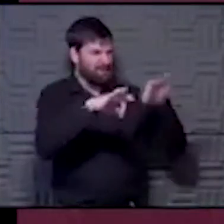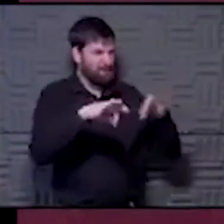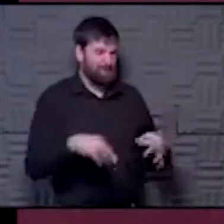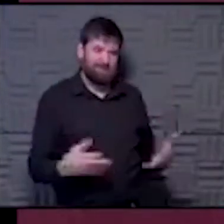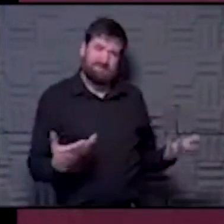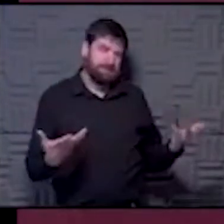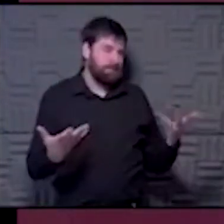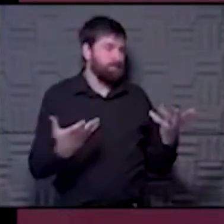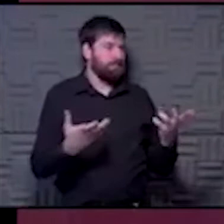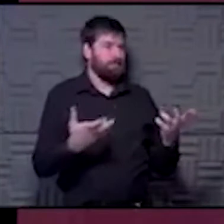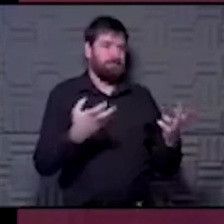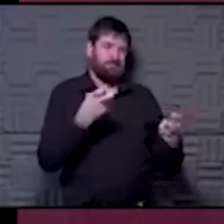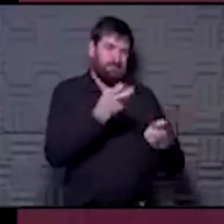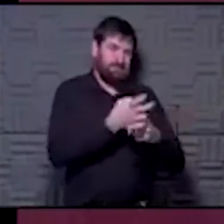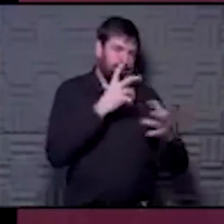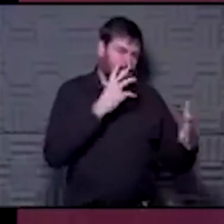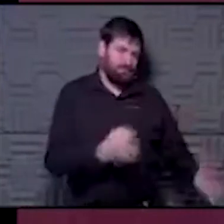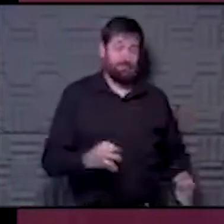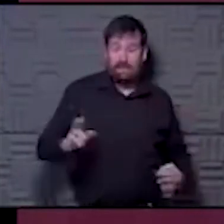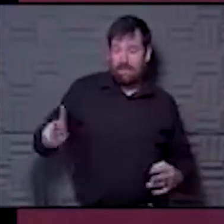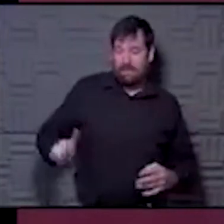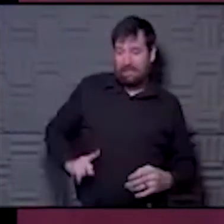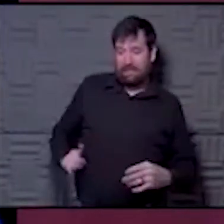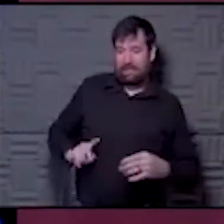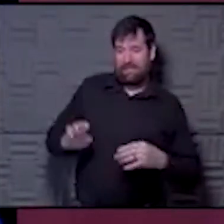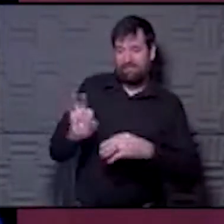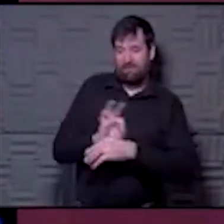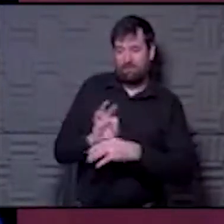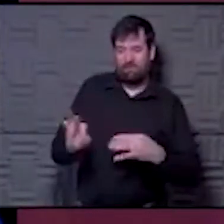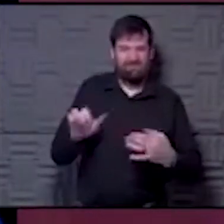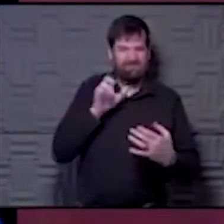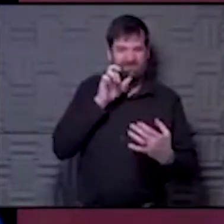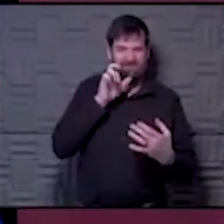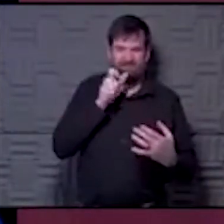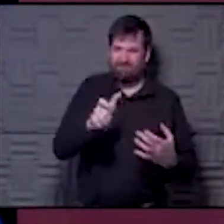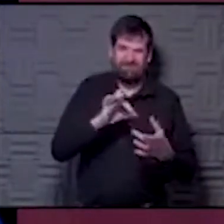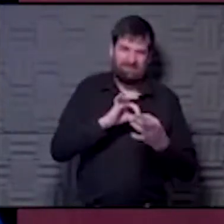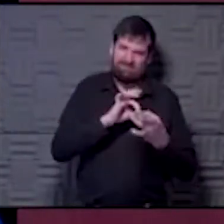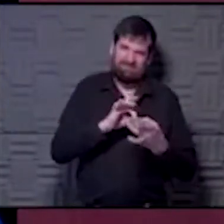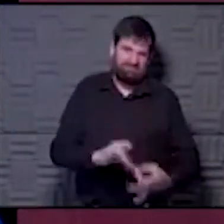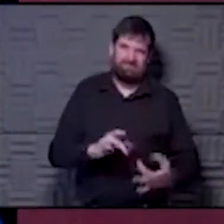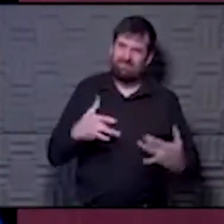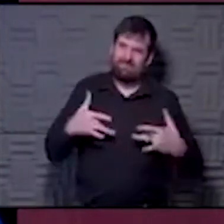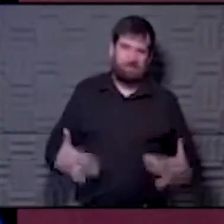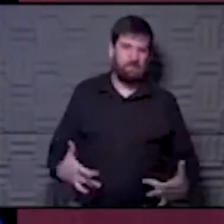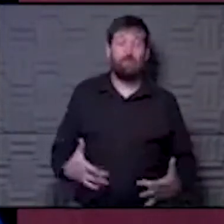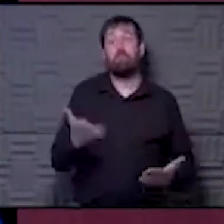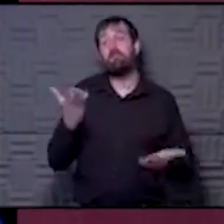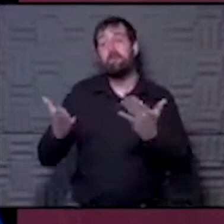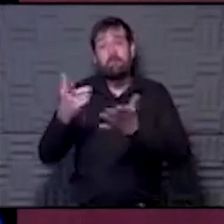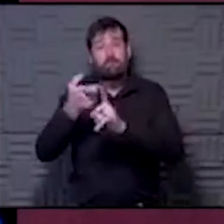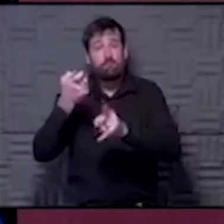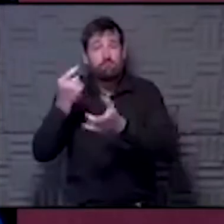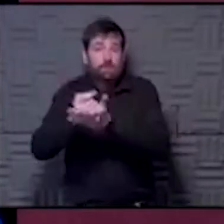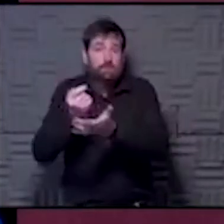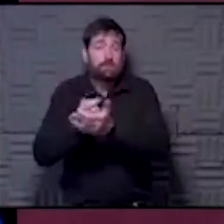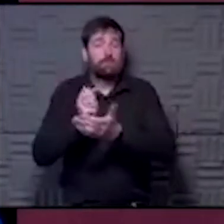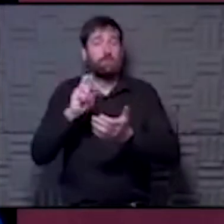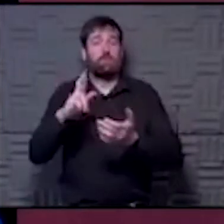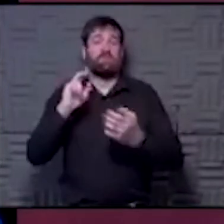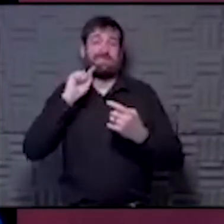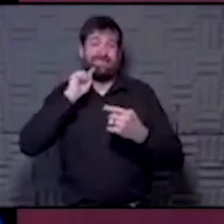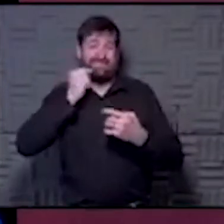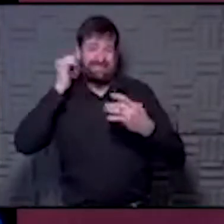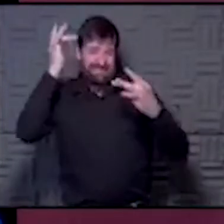parts of it could be. Yeah. The long-term reduction in kidney function isn't really normally COVID per se, but maybe the effect of the treatment or how sick you got, but if they only had